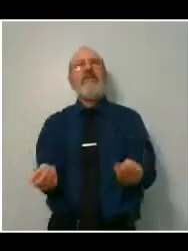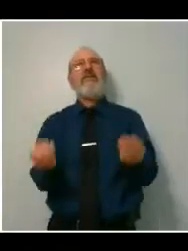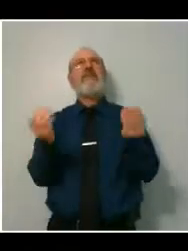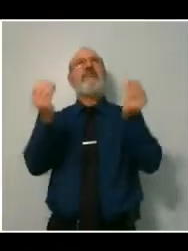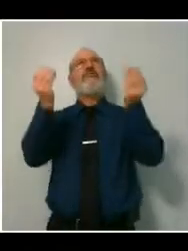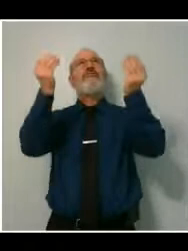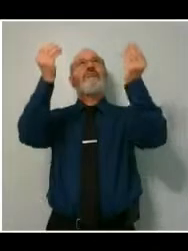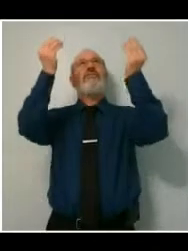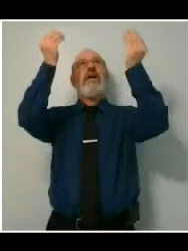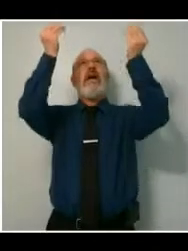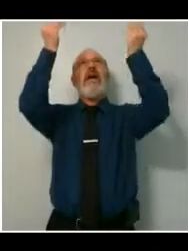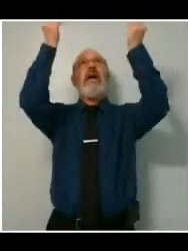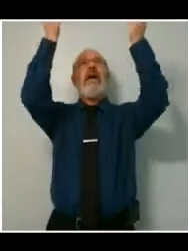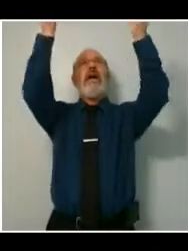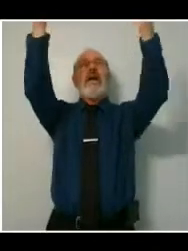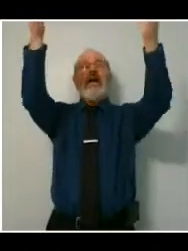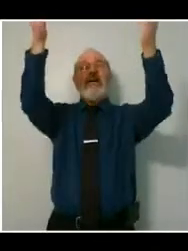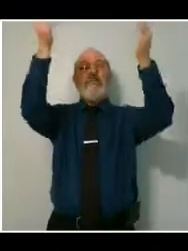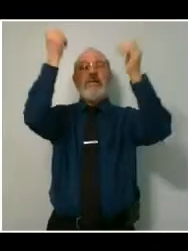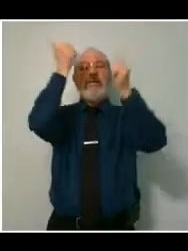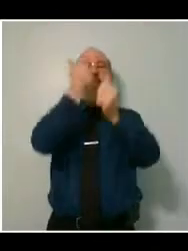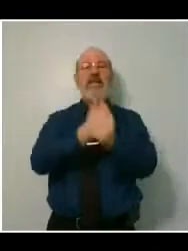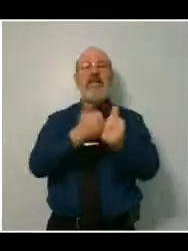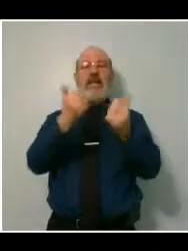to carry